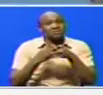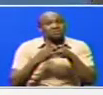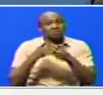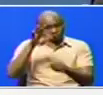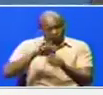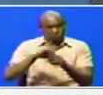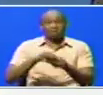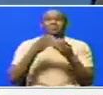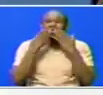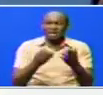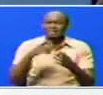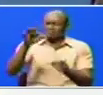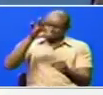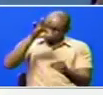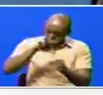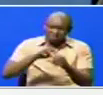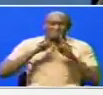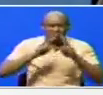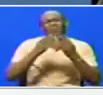I want to thank them for voting peacefully.